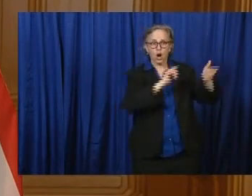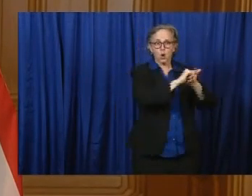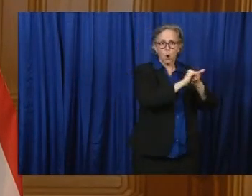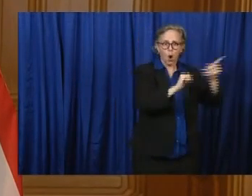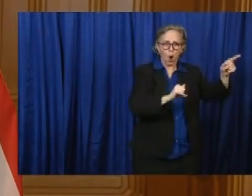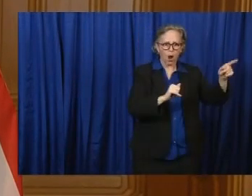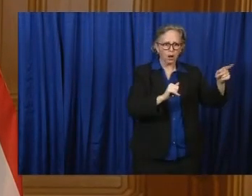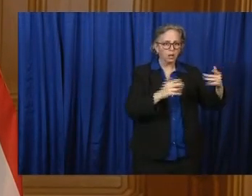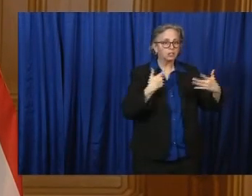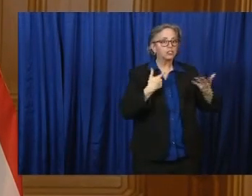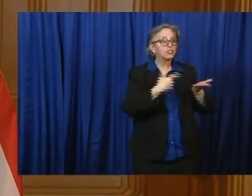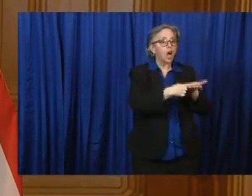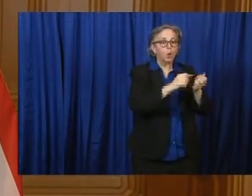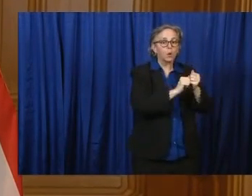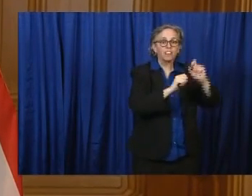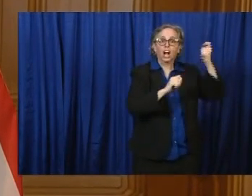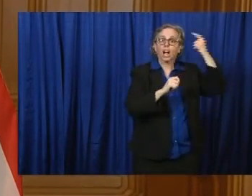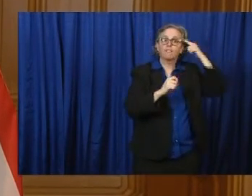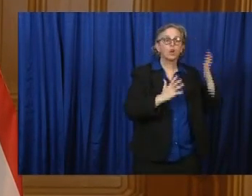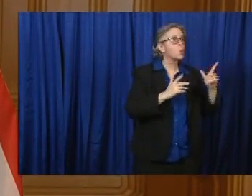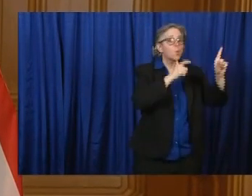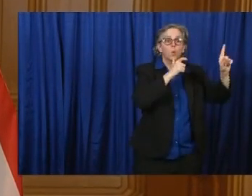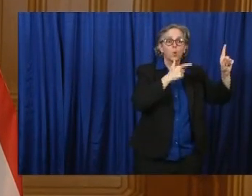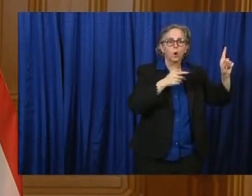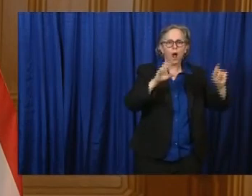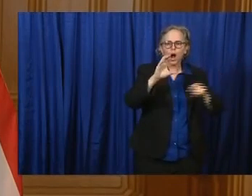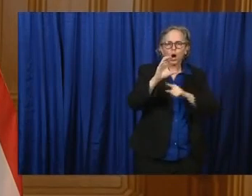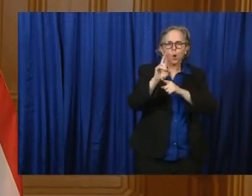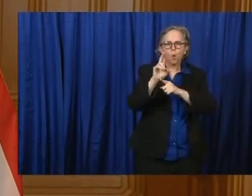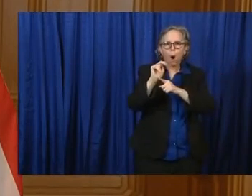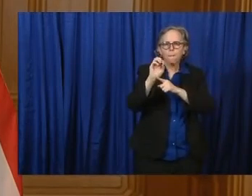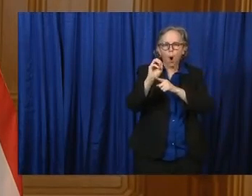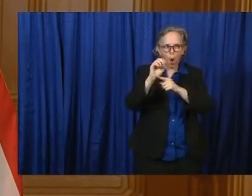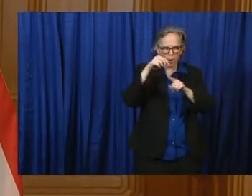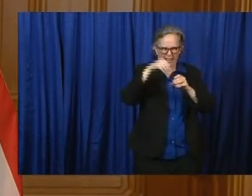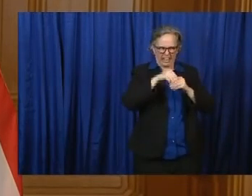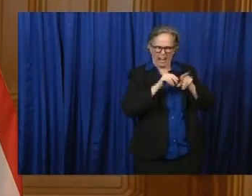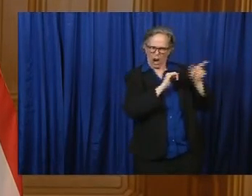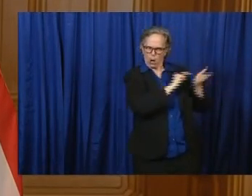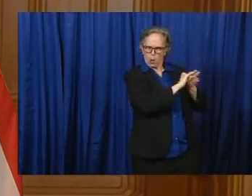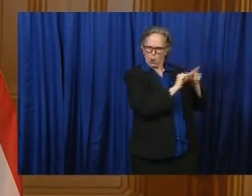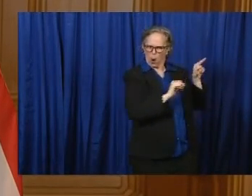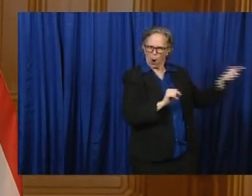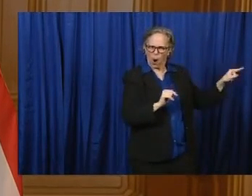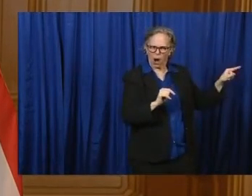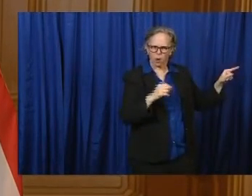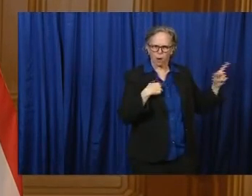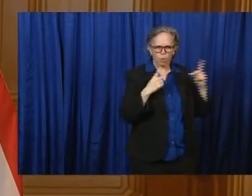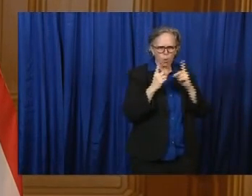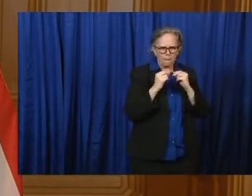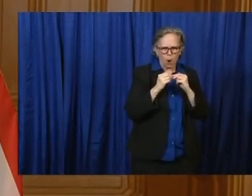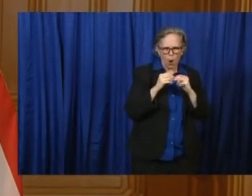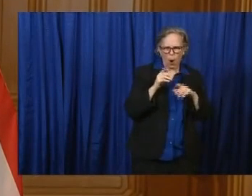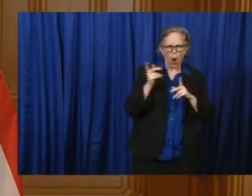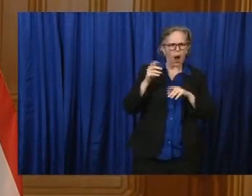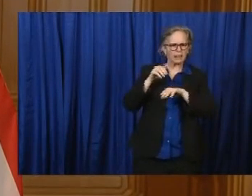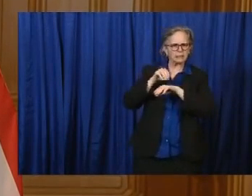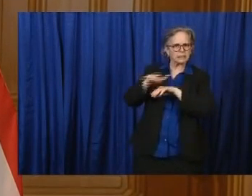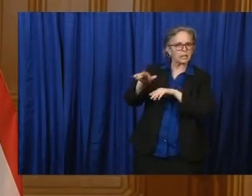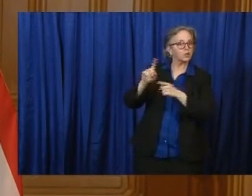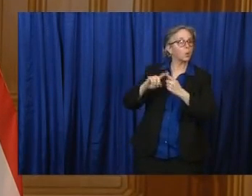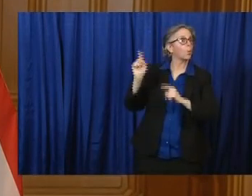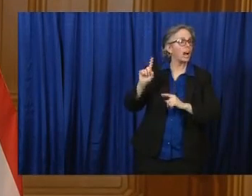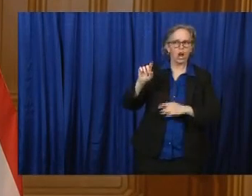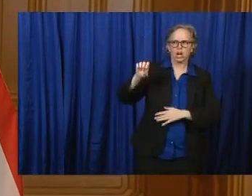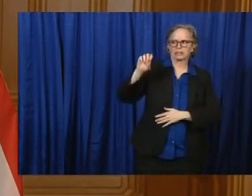is on its way. This will also help Seattle. We believe also the Washington, D.C. area, and